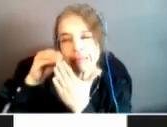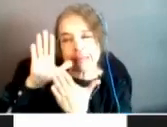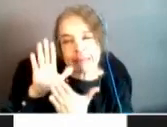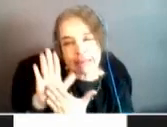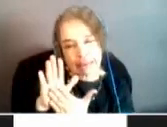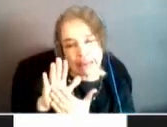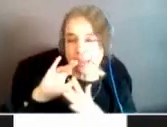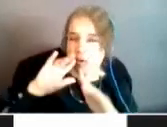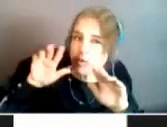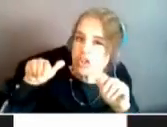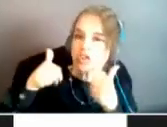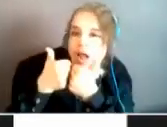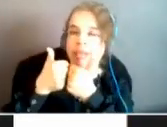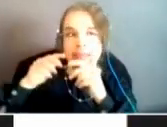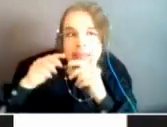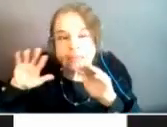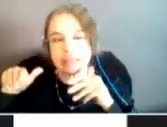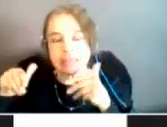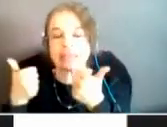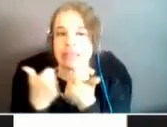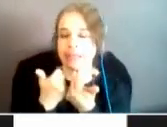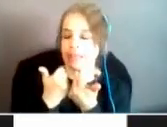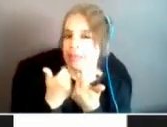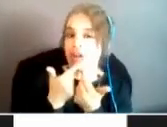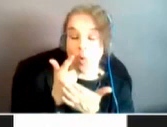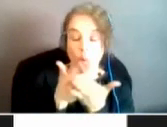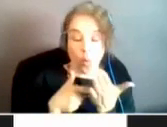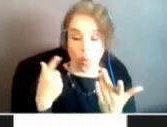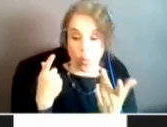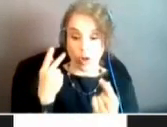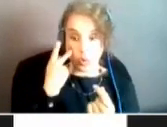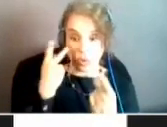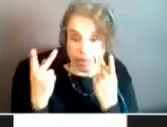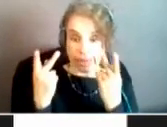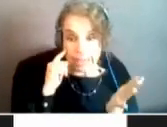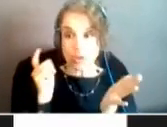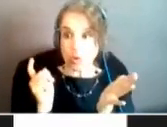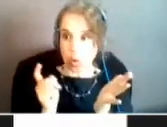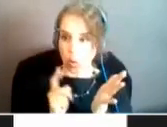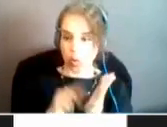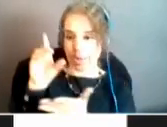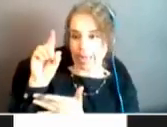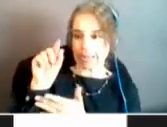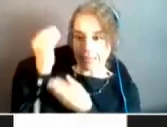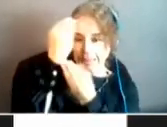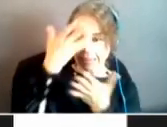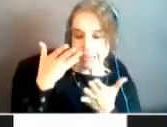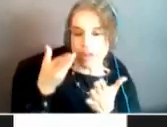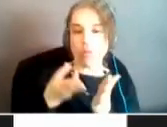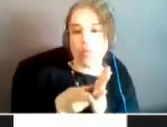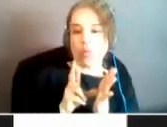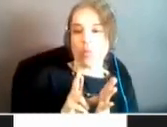been challenging. And, but what we do see is that the data reveal